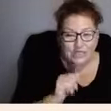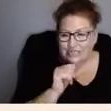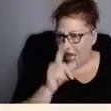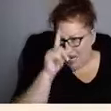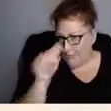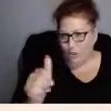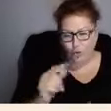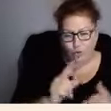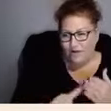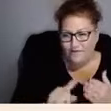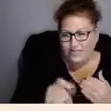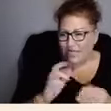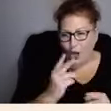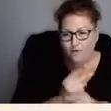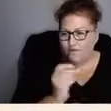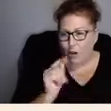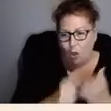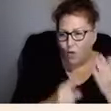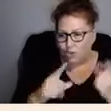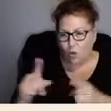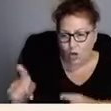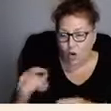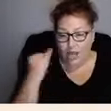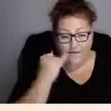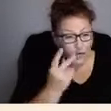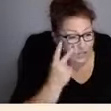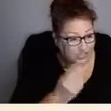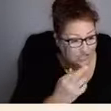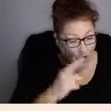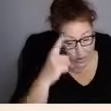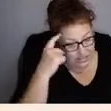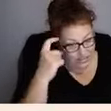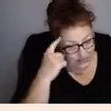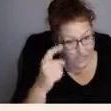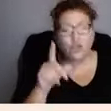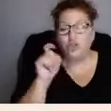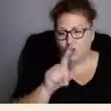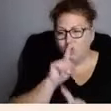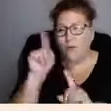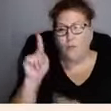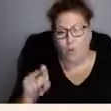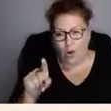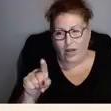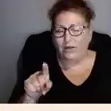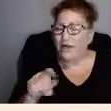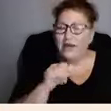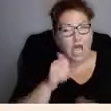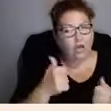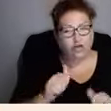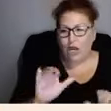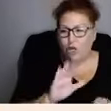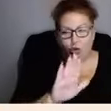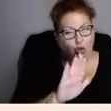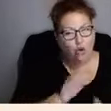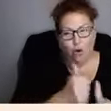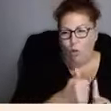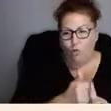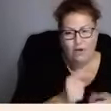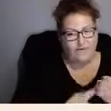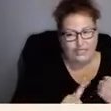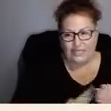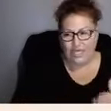or figure out what's going on. If you see it or suspect it, you should report it and not try to do your own investigations.